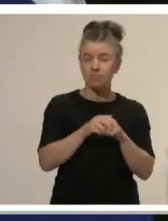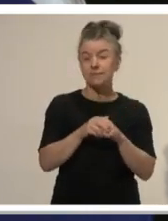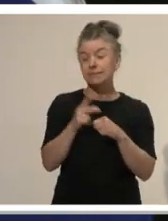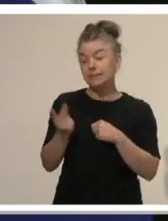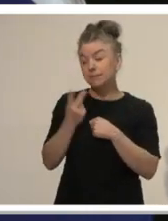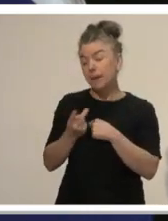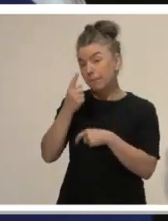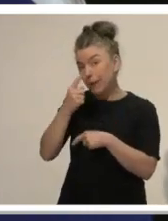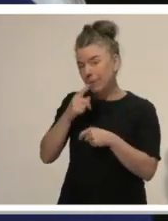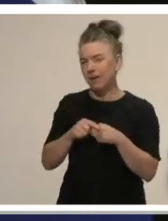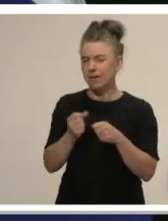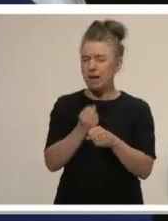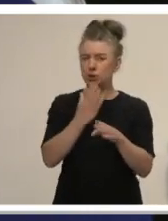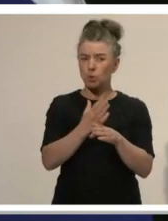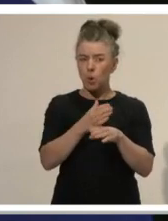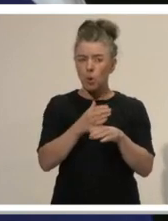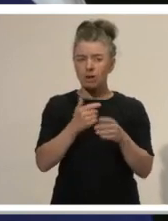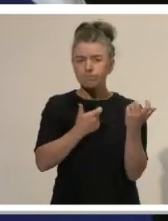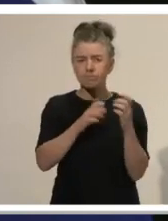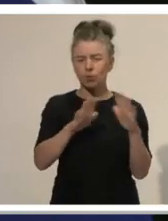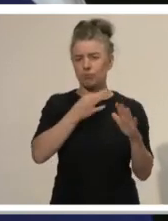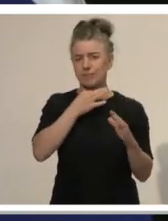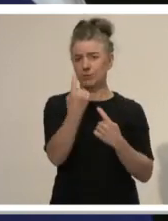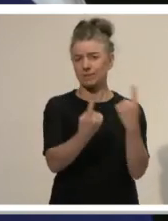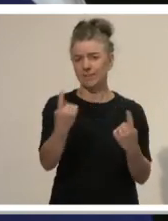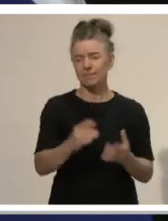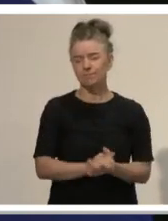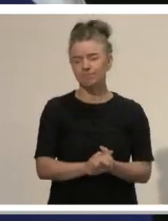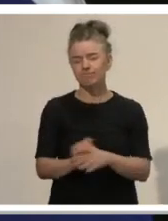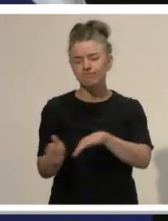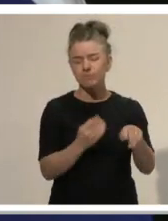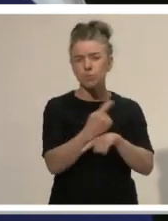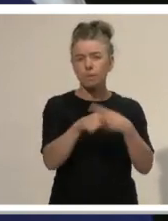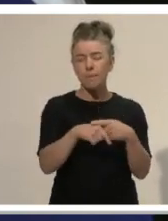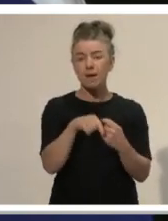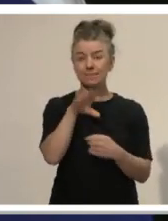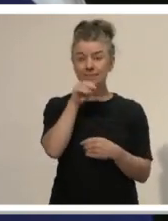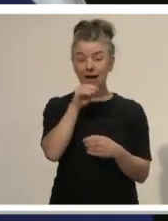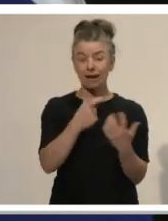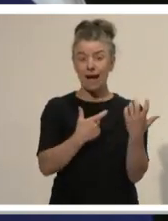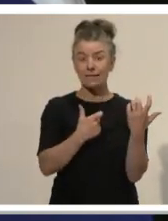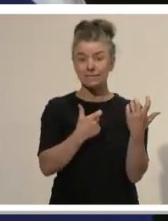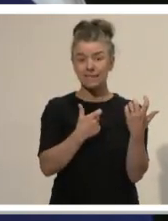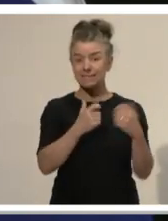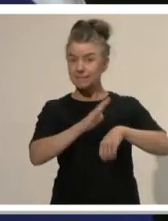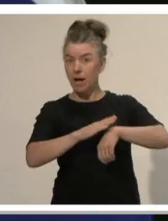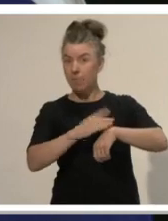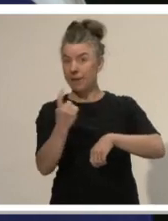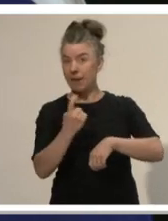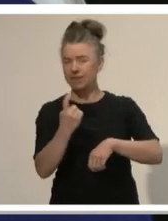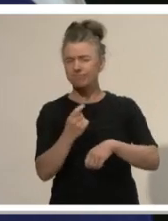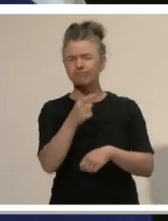activity. We've also had discussions with Fish and Game about the duck hunting season. As many of you